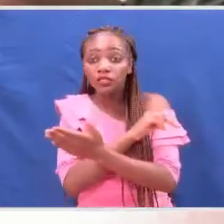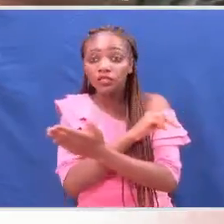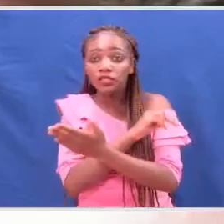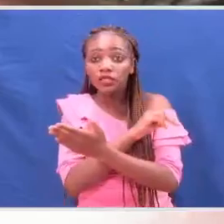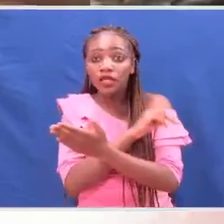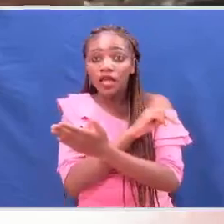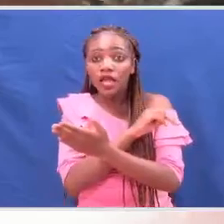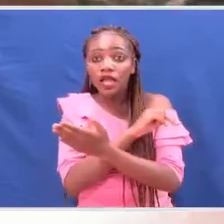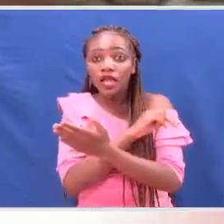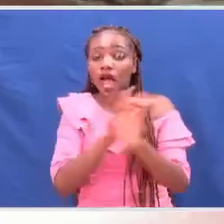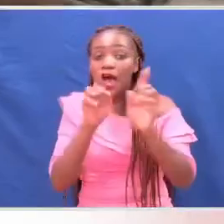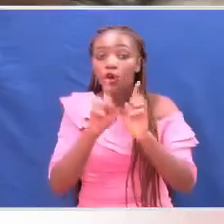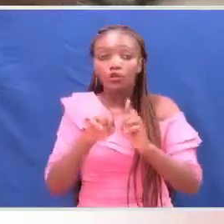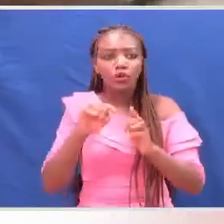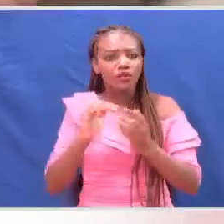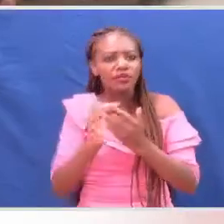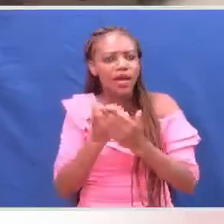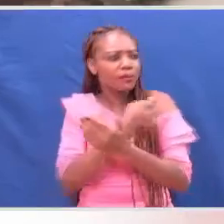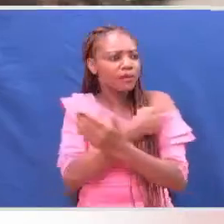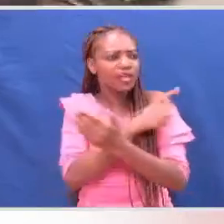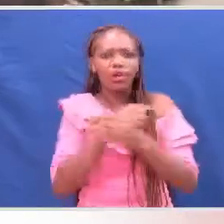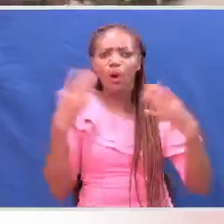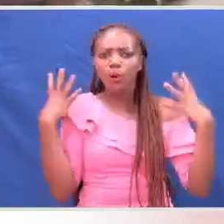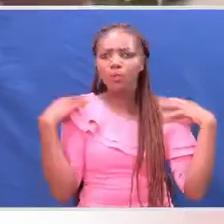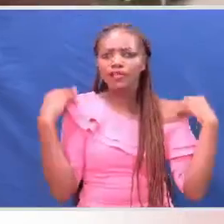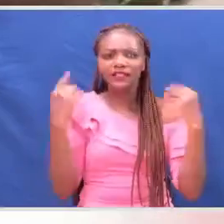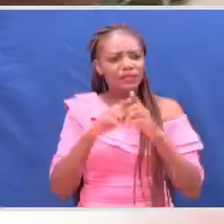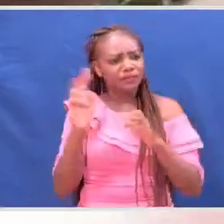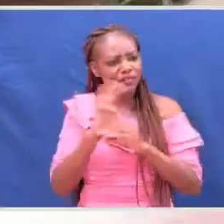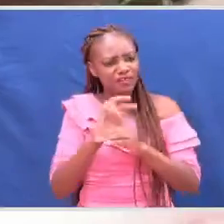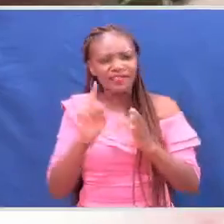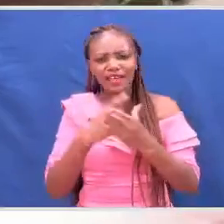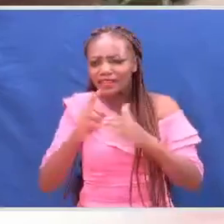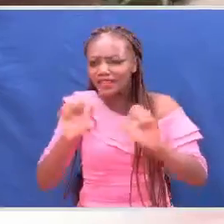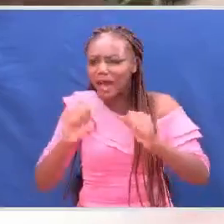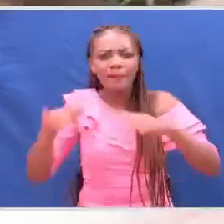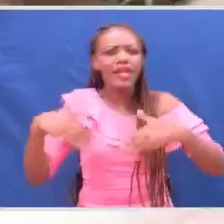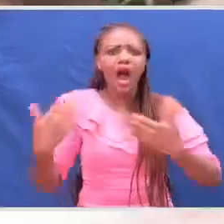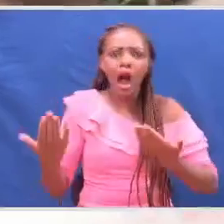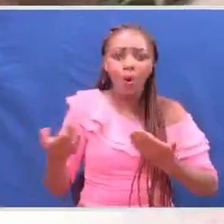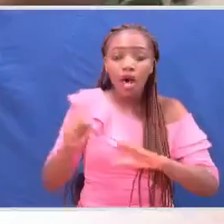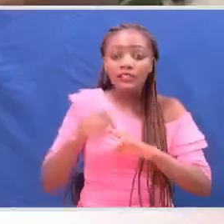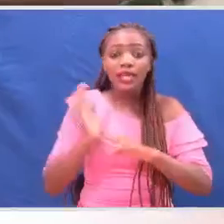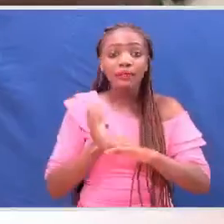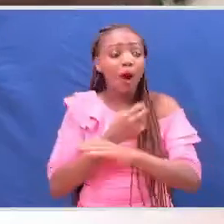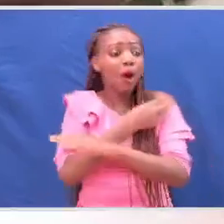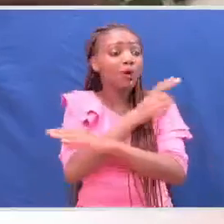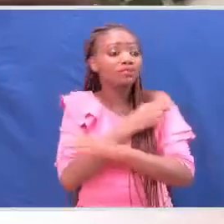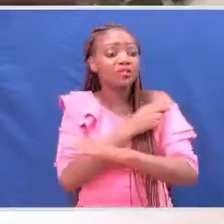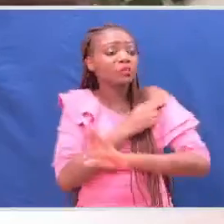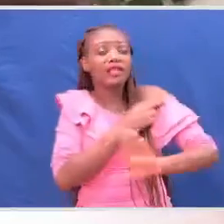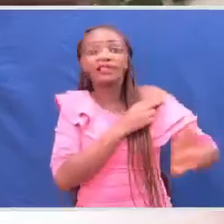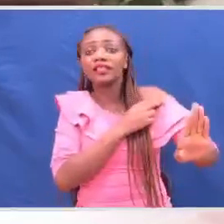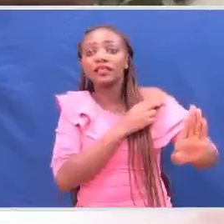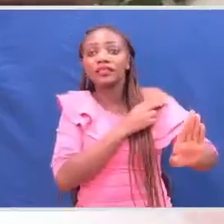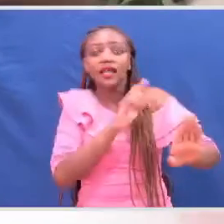what we call clinical practice, ward rotations and assessment. How will this happen when our hospitals are deserted? How will this